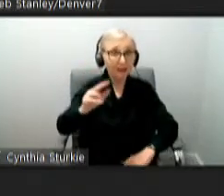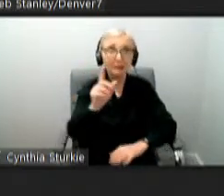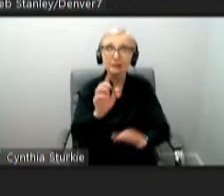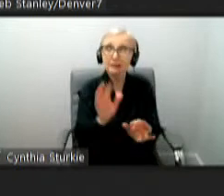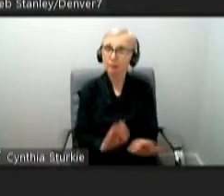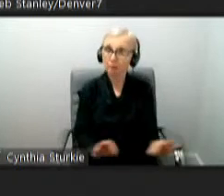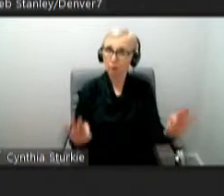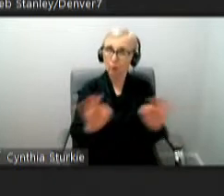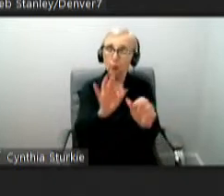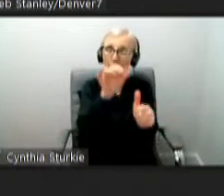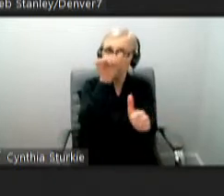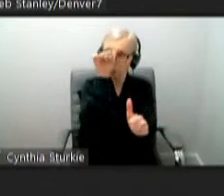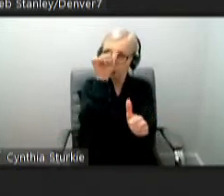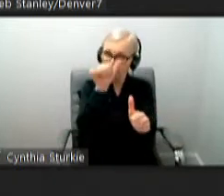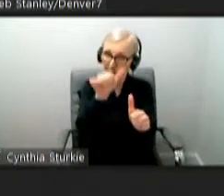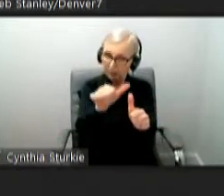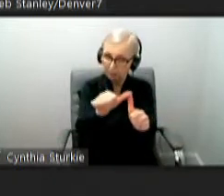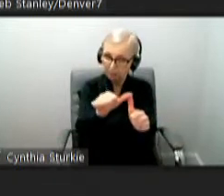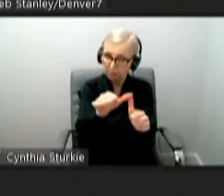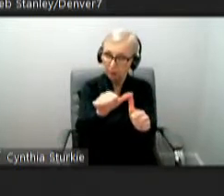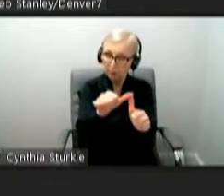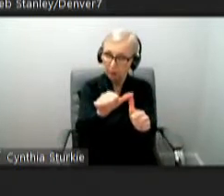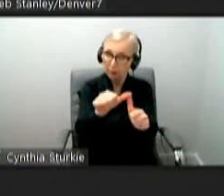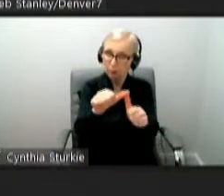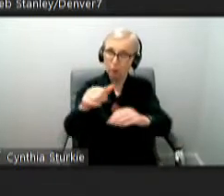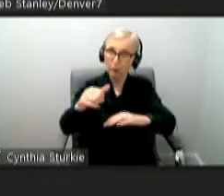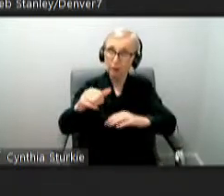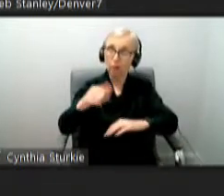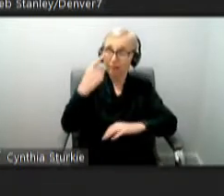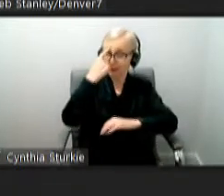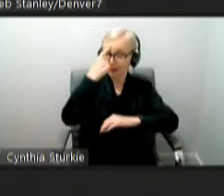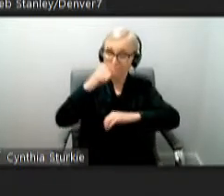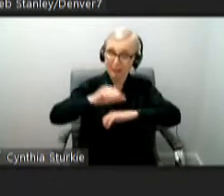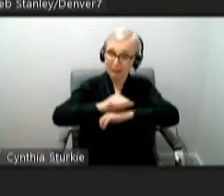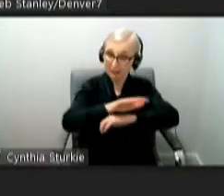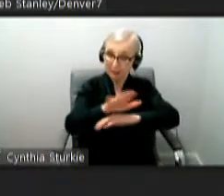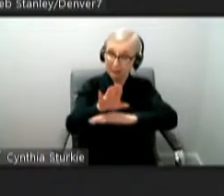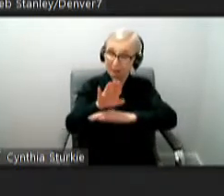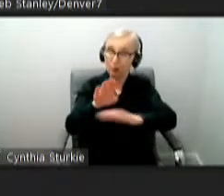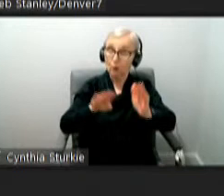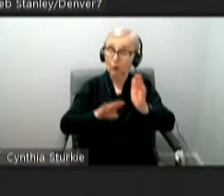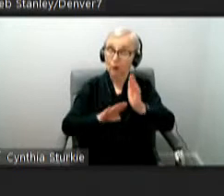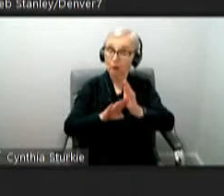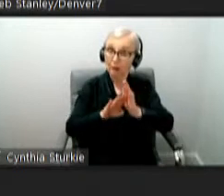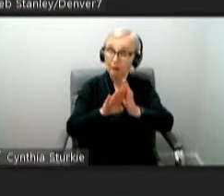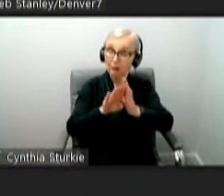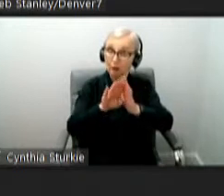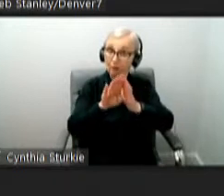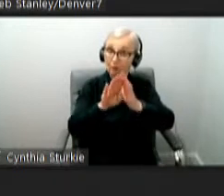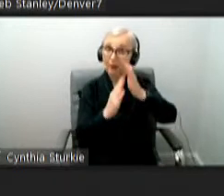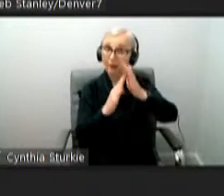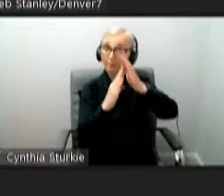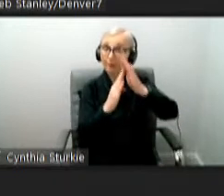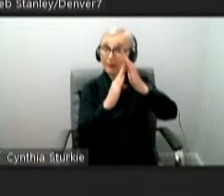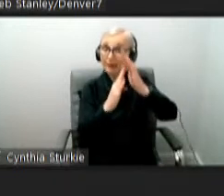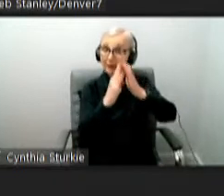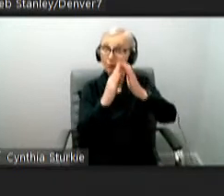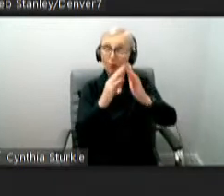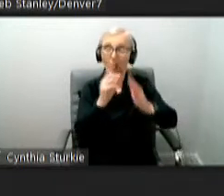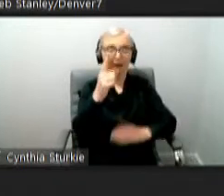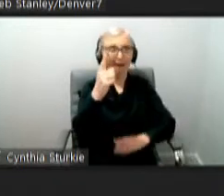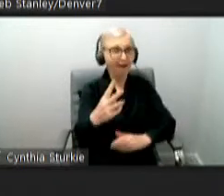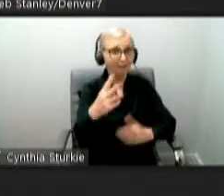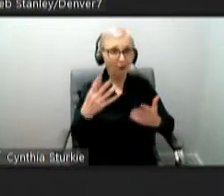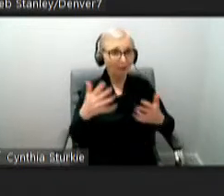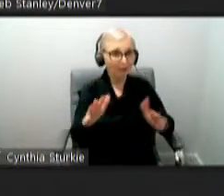keep in mind when we think about an epidemic curve is, we go up, and when we get to the peak, that means we're only halfway there, right? So we